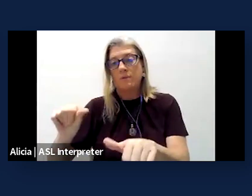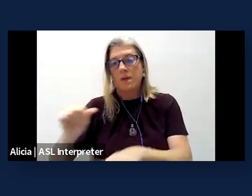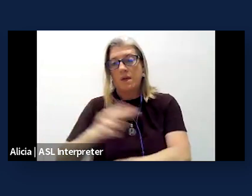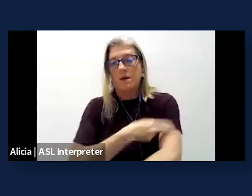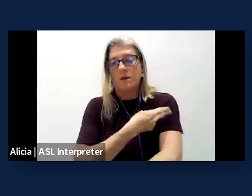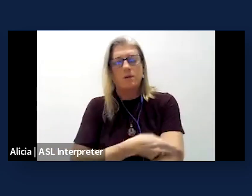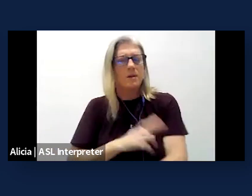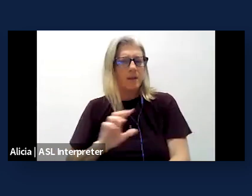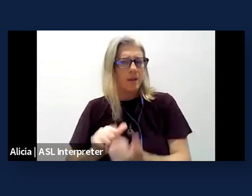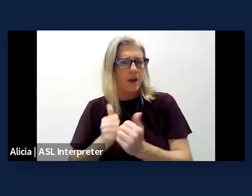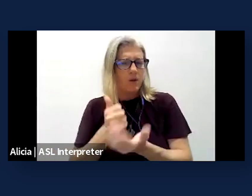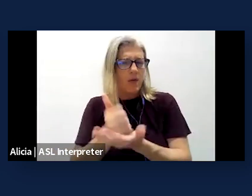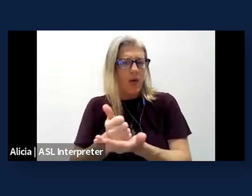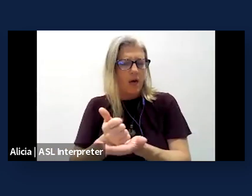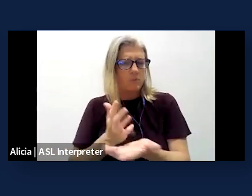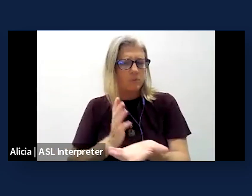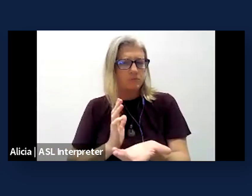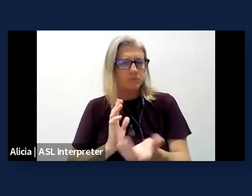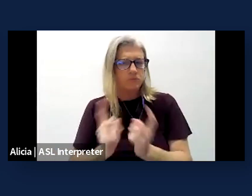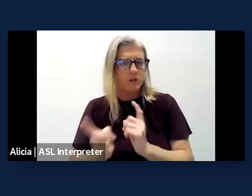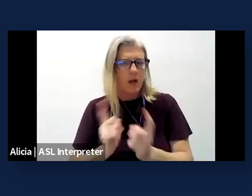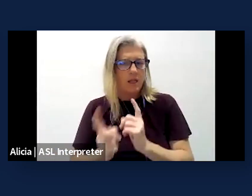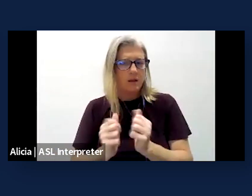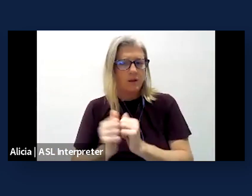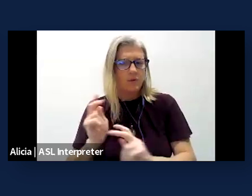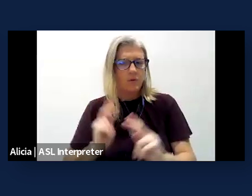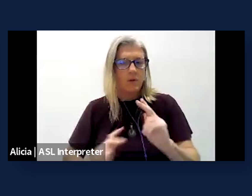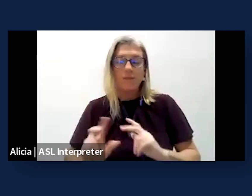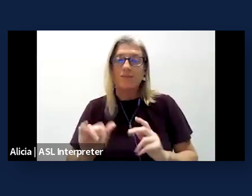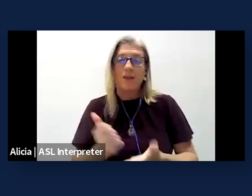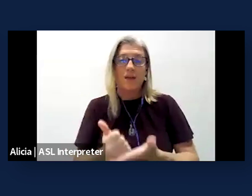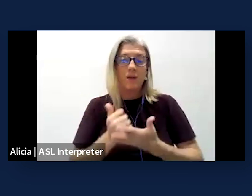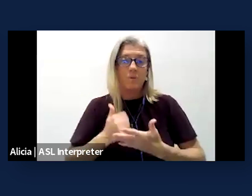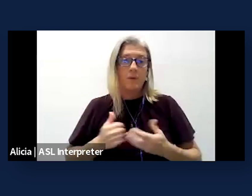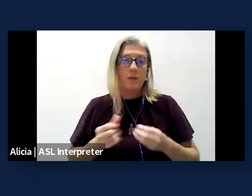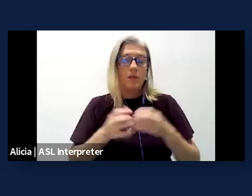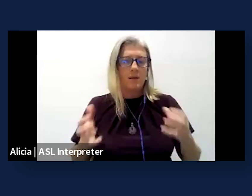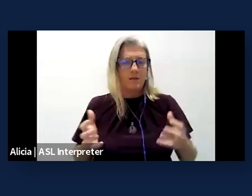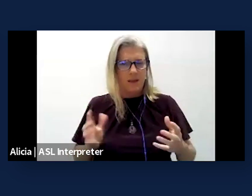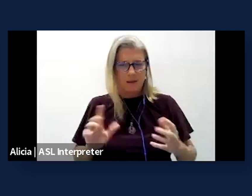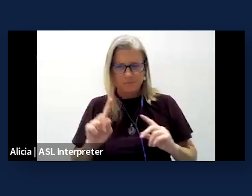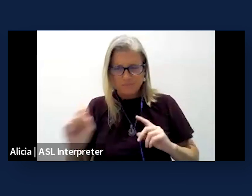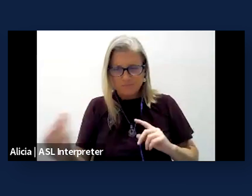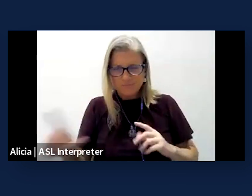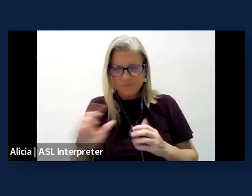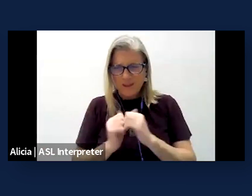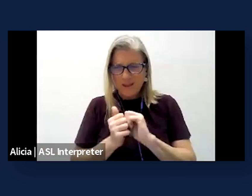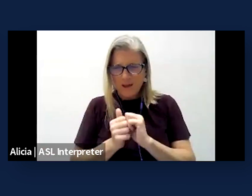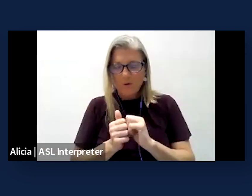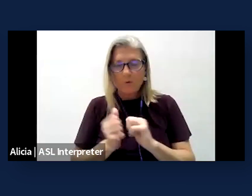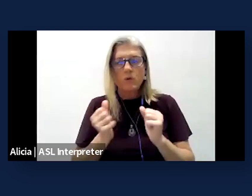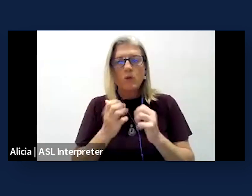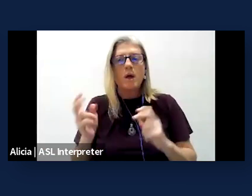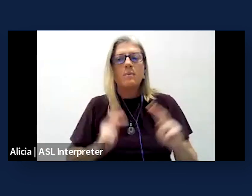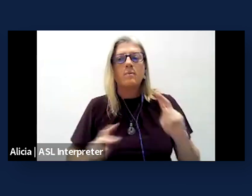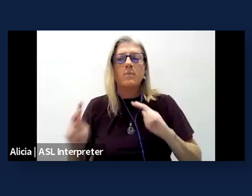How did that help? That helped a lot. I mean, just, how do I do this kind of thing? There was a lot of people my